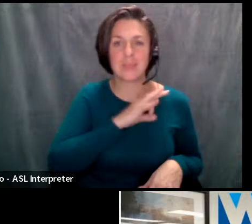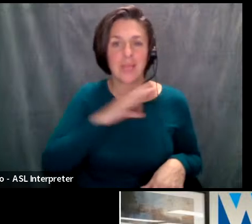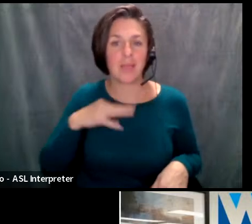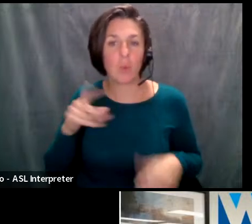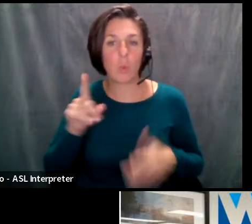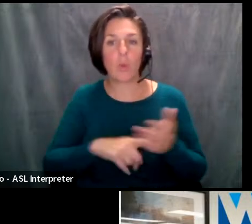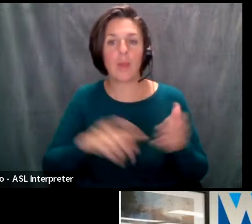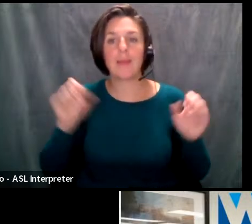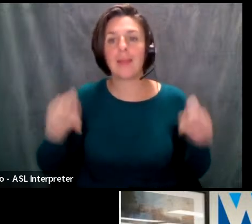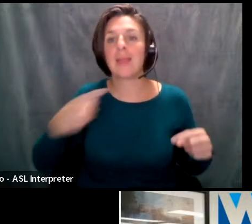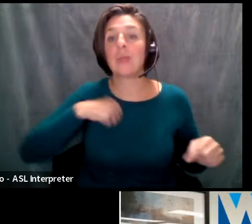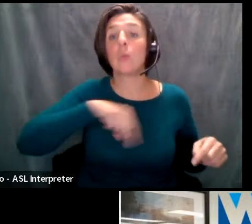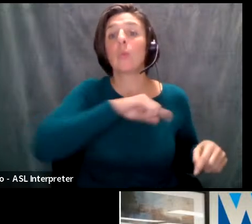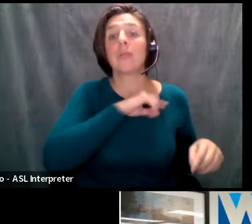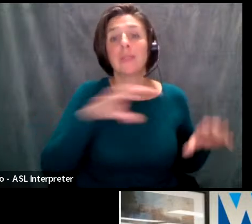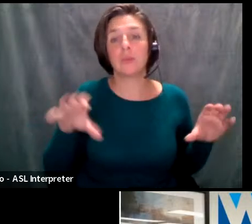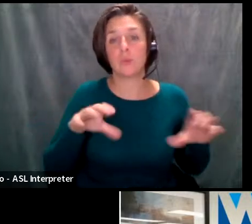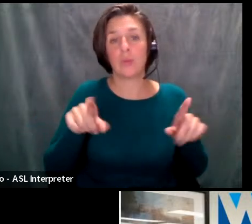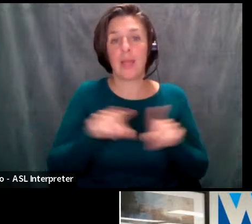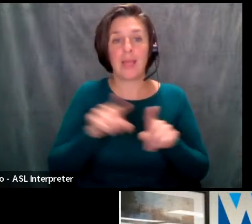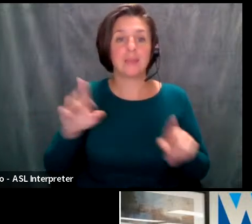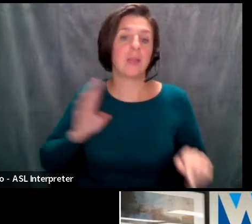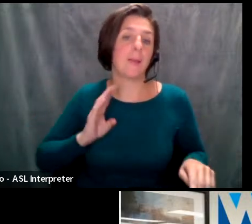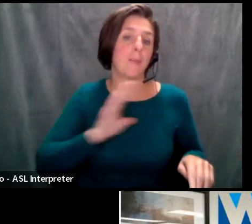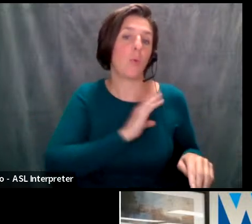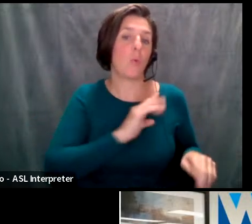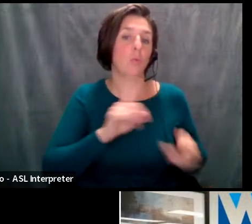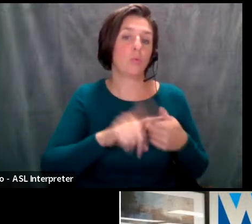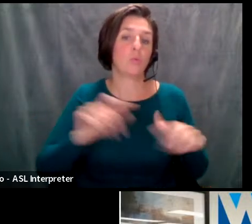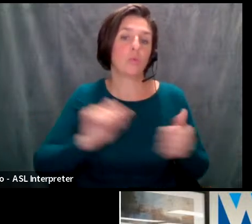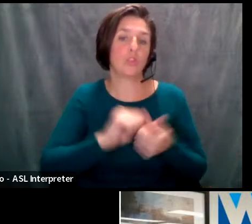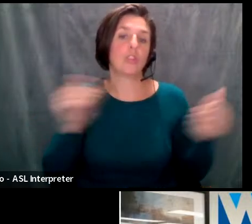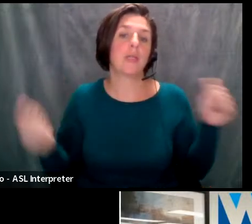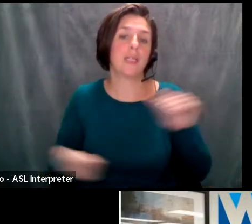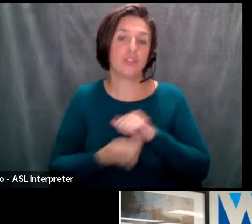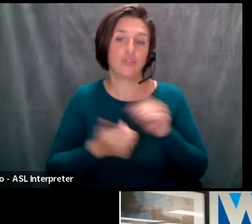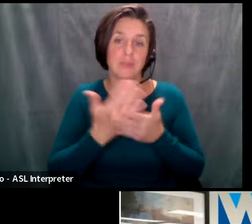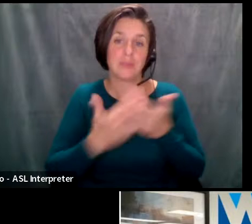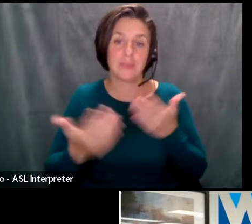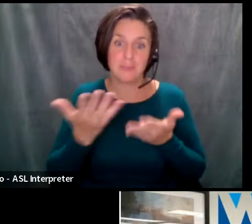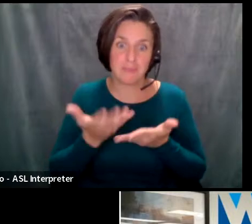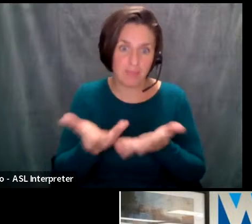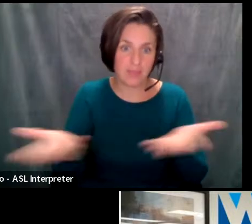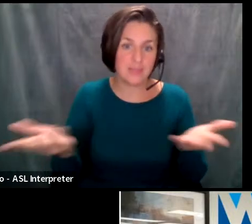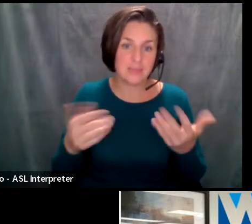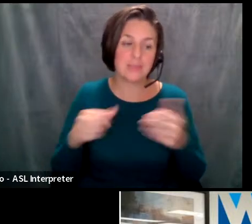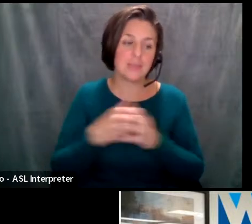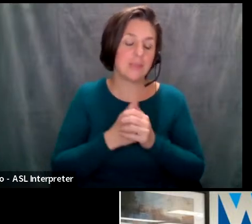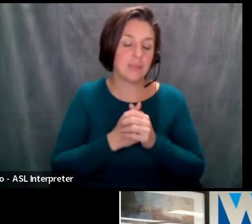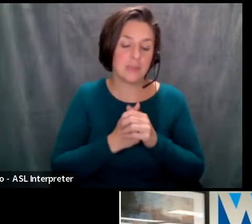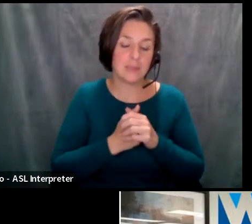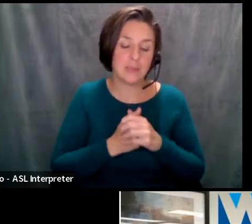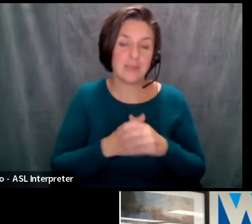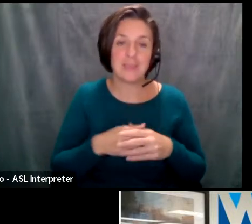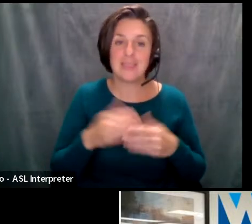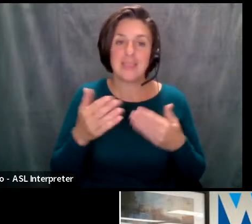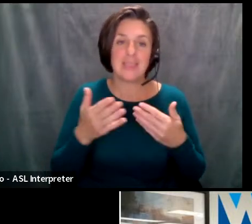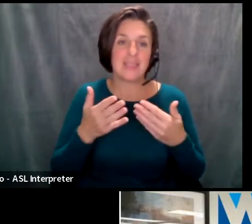as a board to change some of this? Because and then even in the statistics